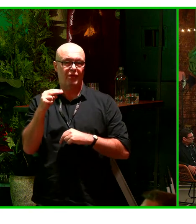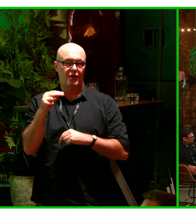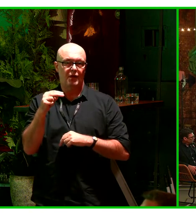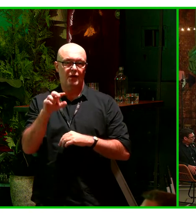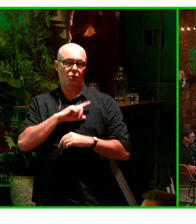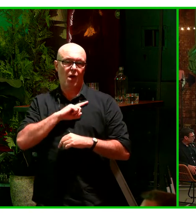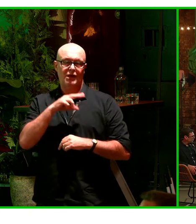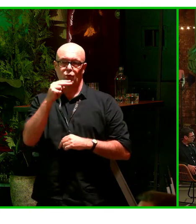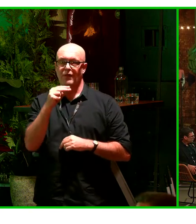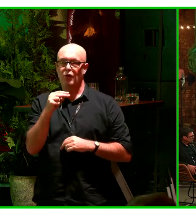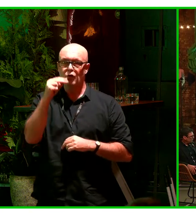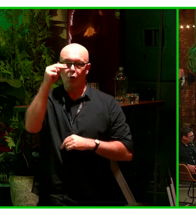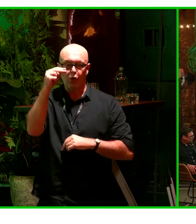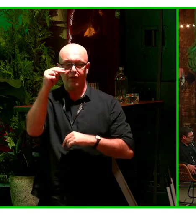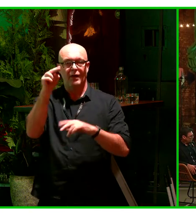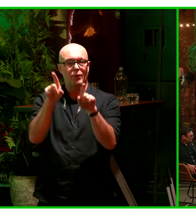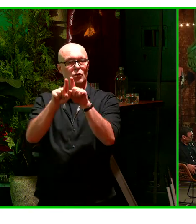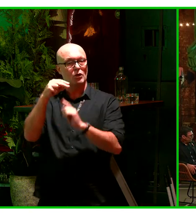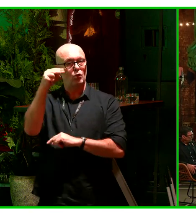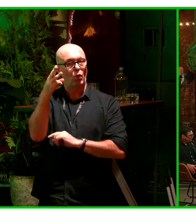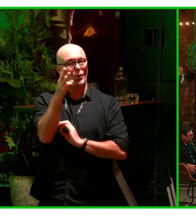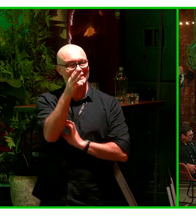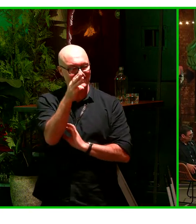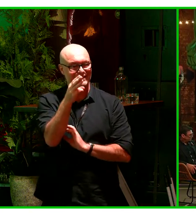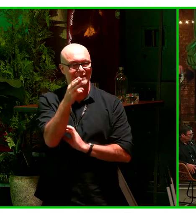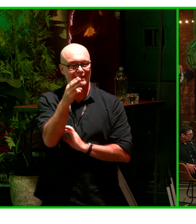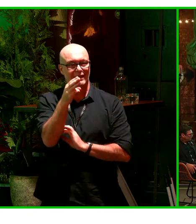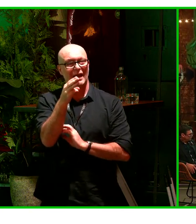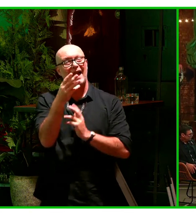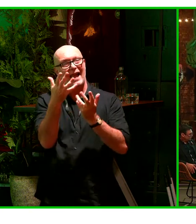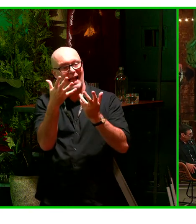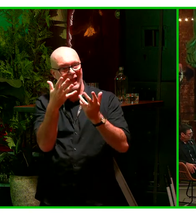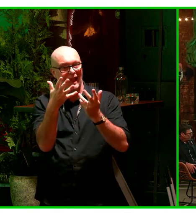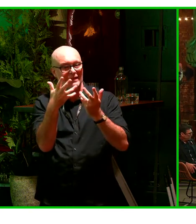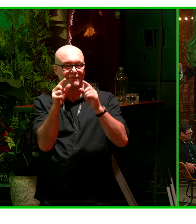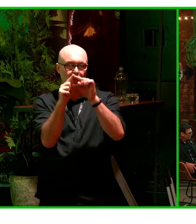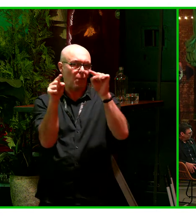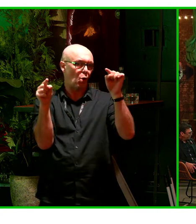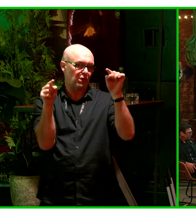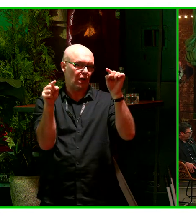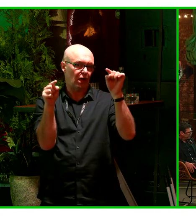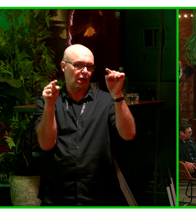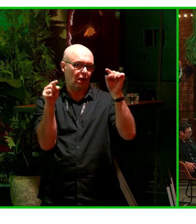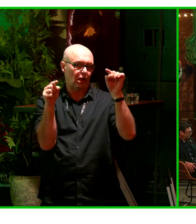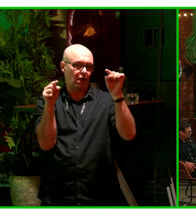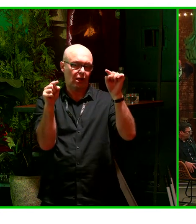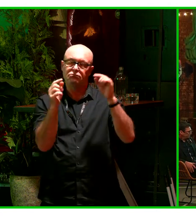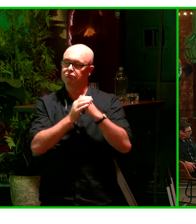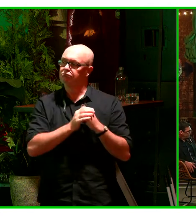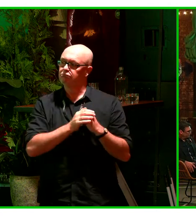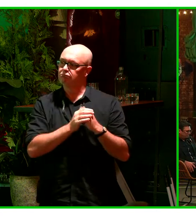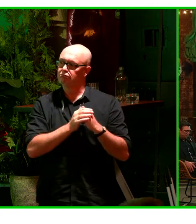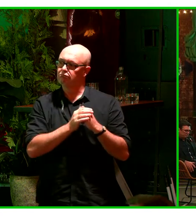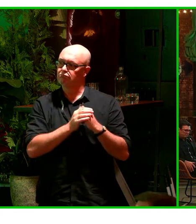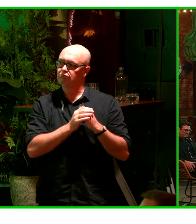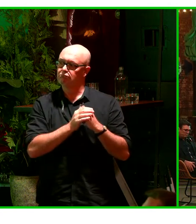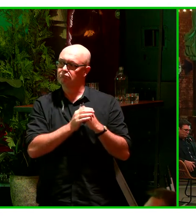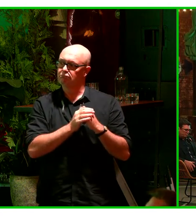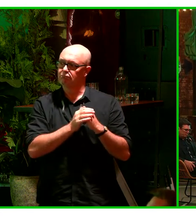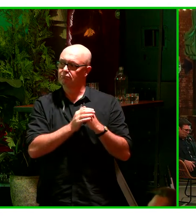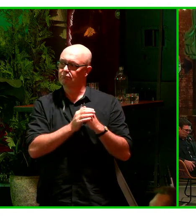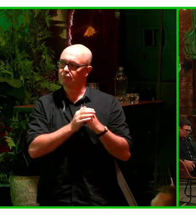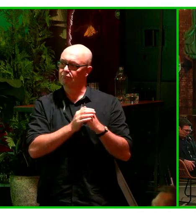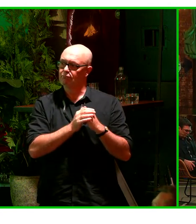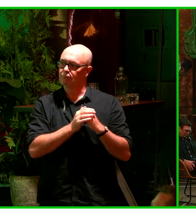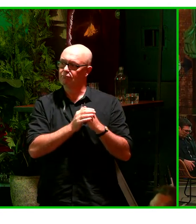England and the Northwest, and also, incidentally, part of the Borderlands cross-border entity. Now, while